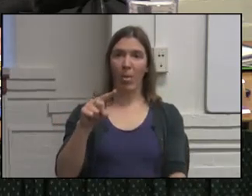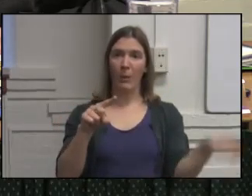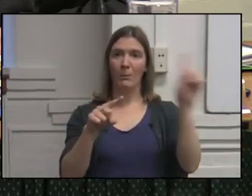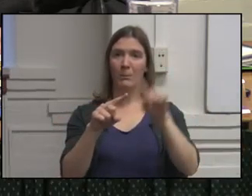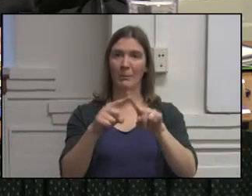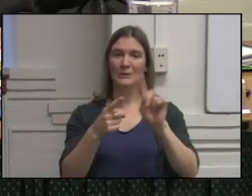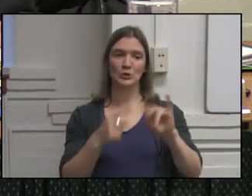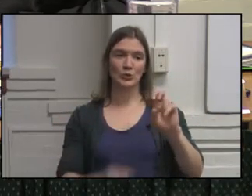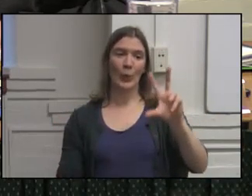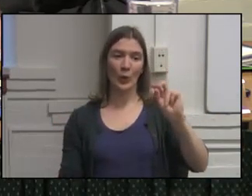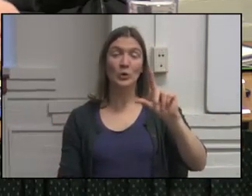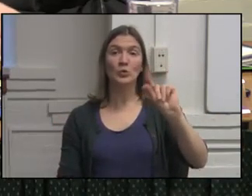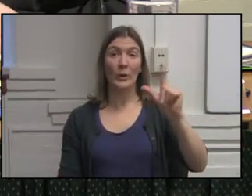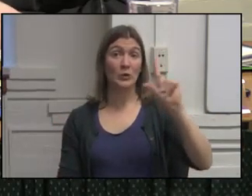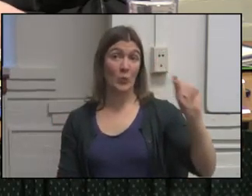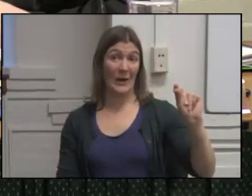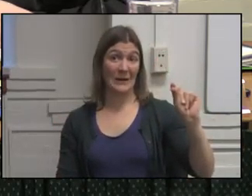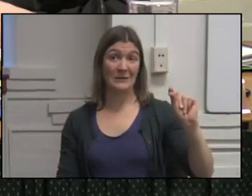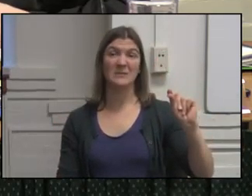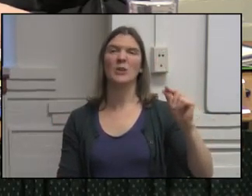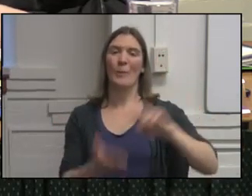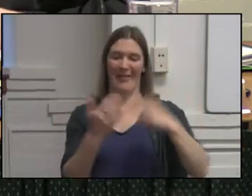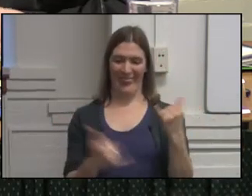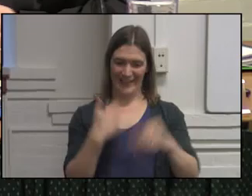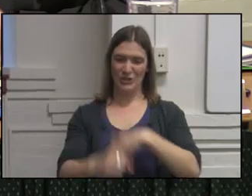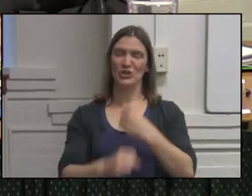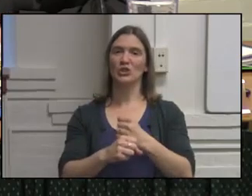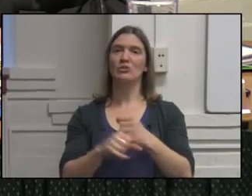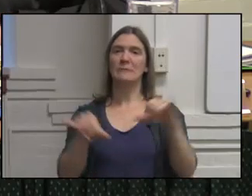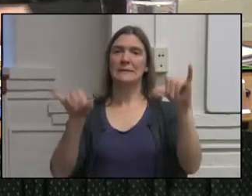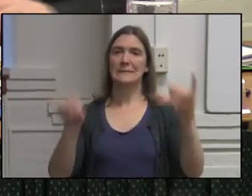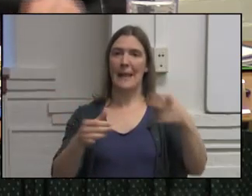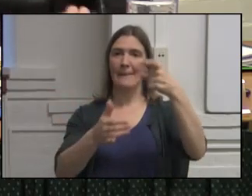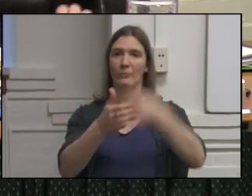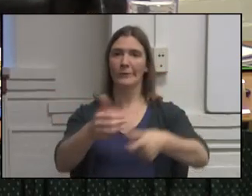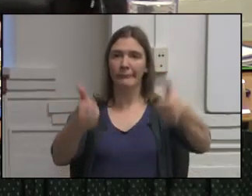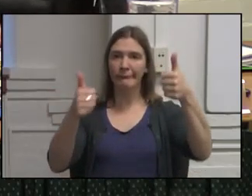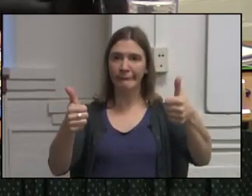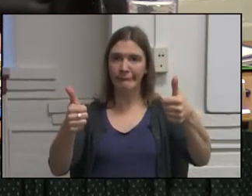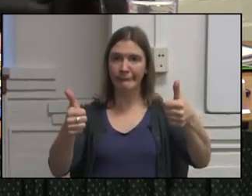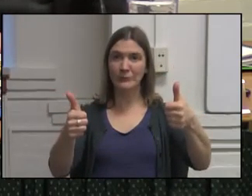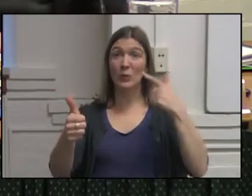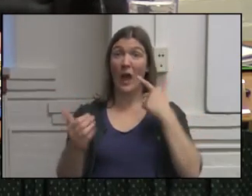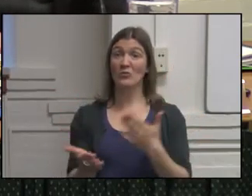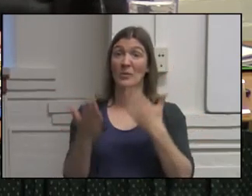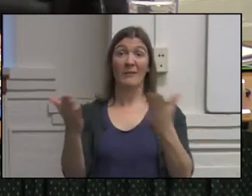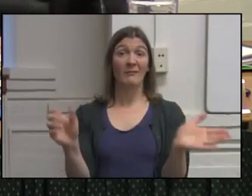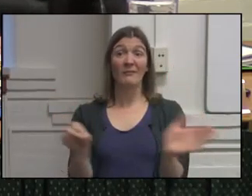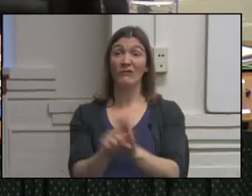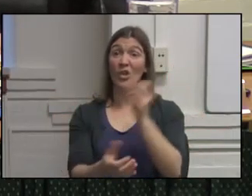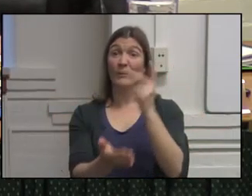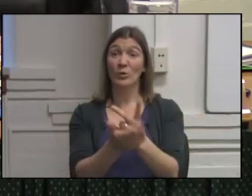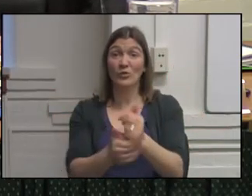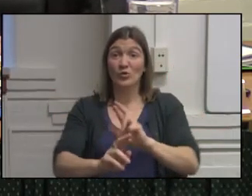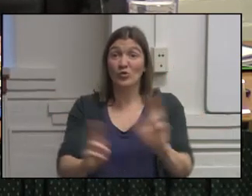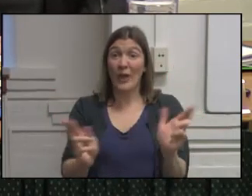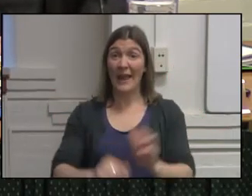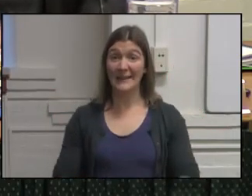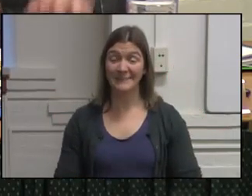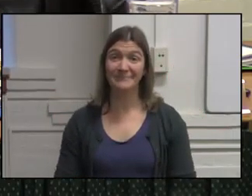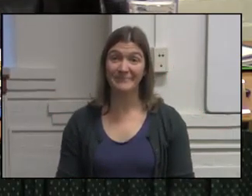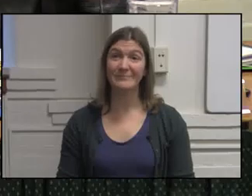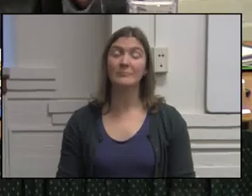effect until June 30th, 2020. And we recommend that you give it your formal final approval. It